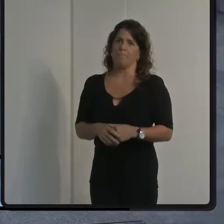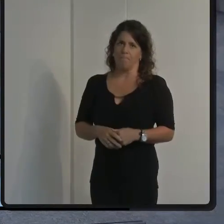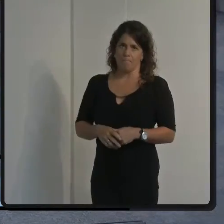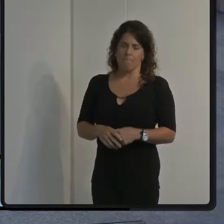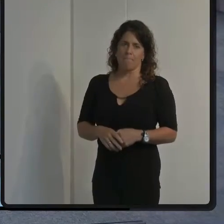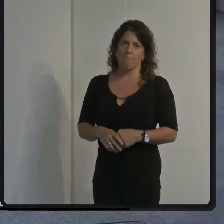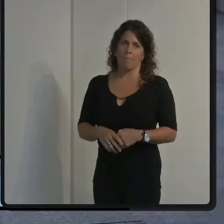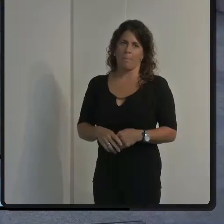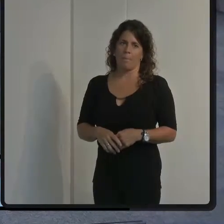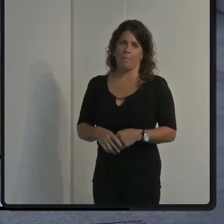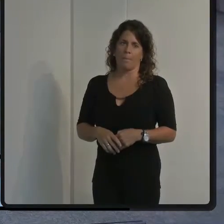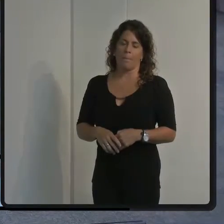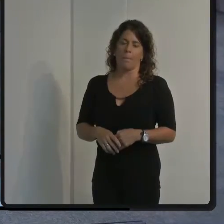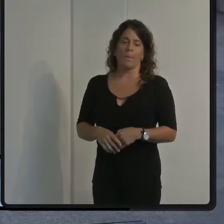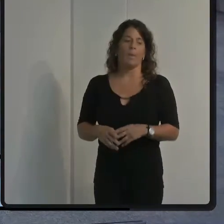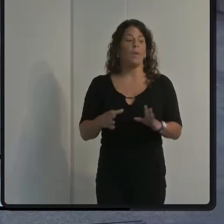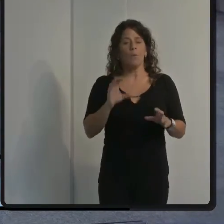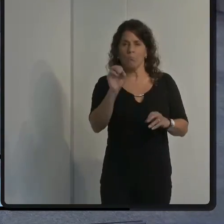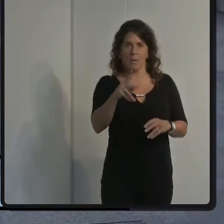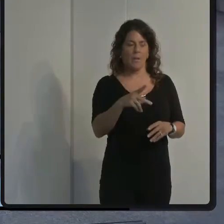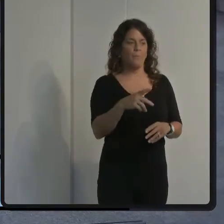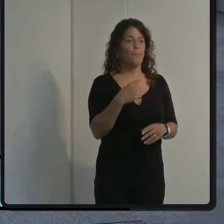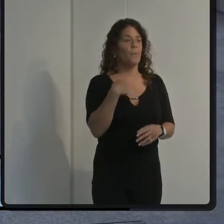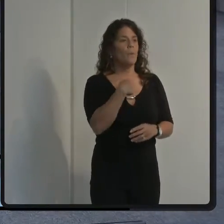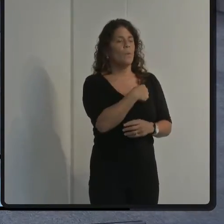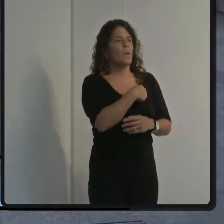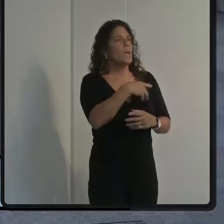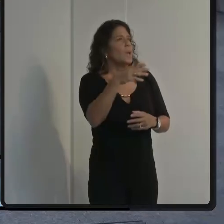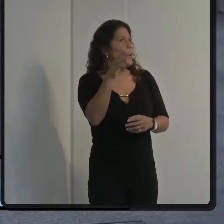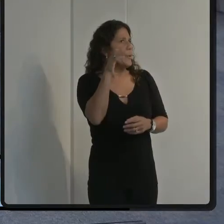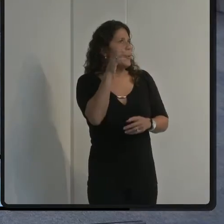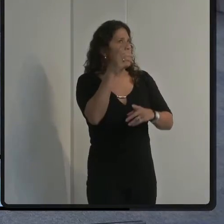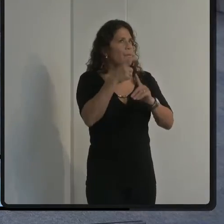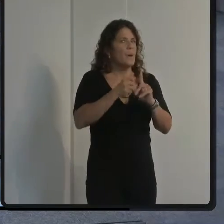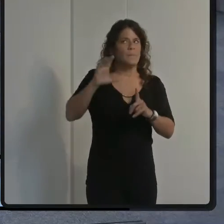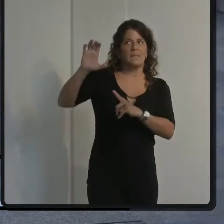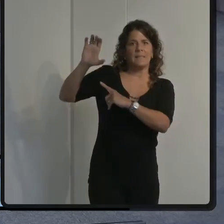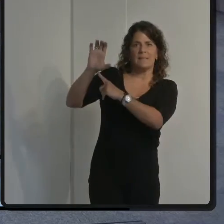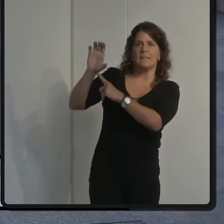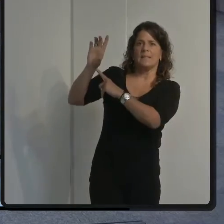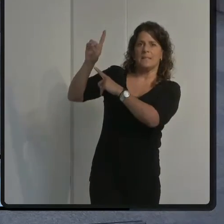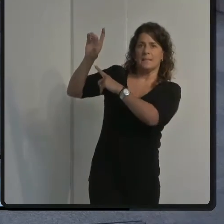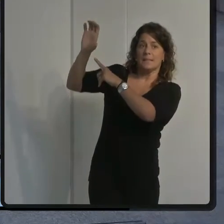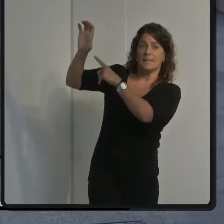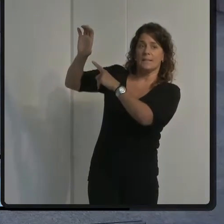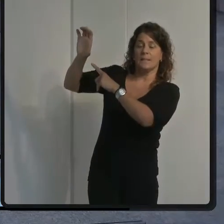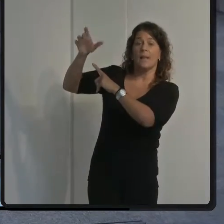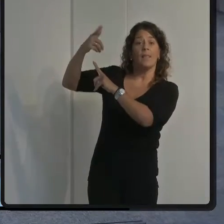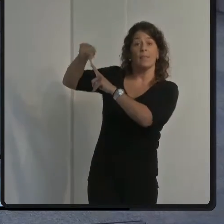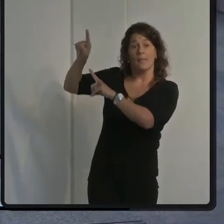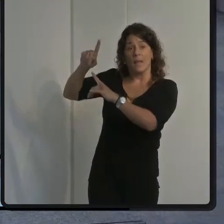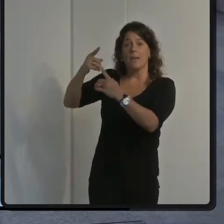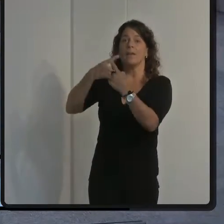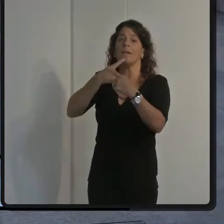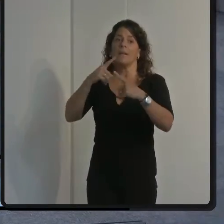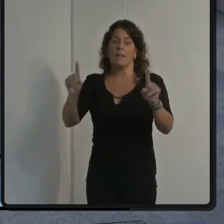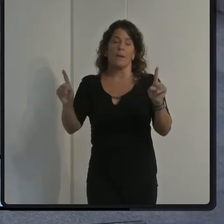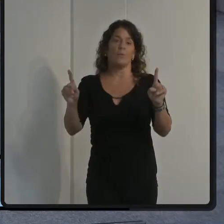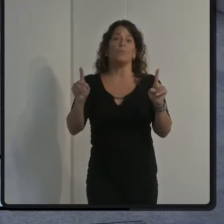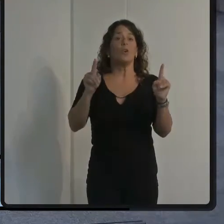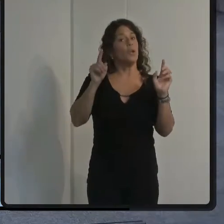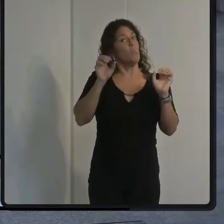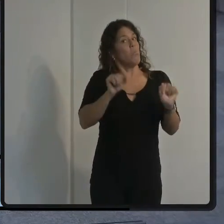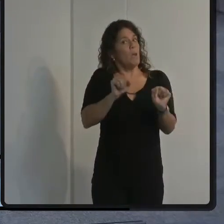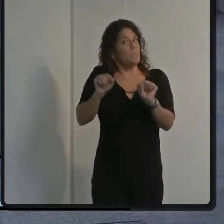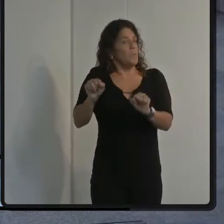Okay. We heard from the CDC that said that this can be possible,